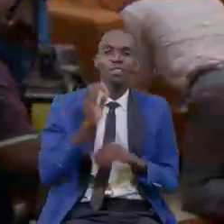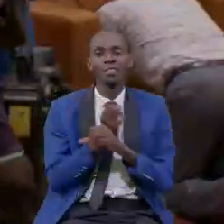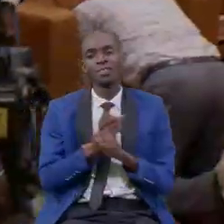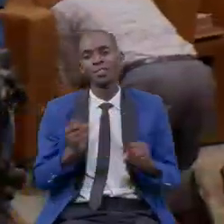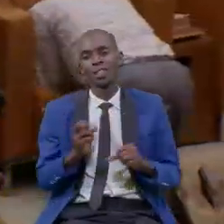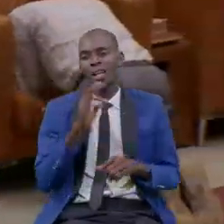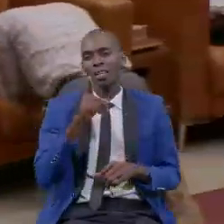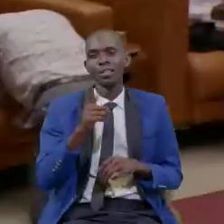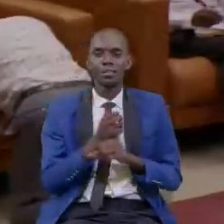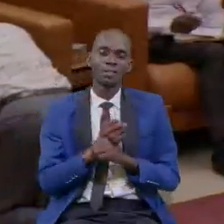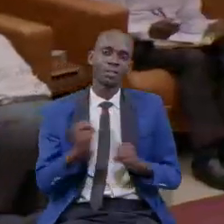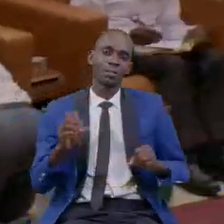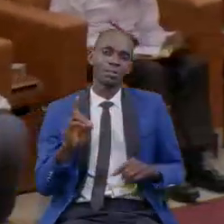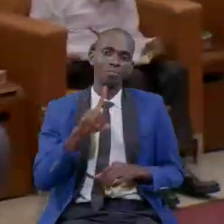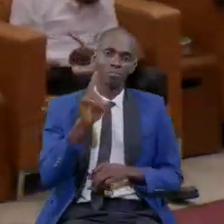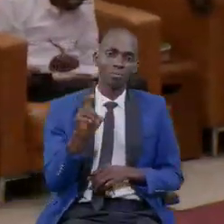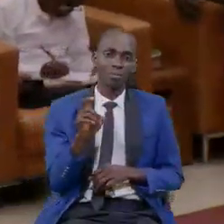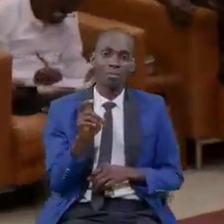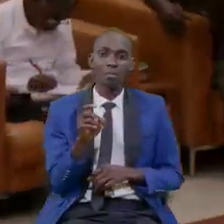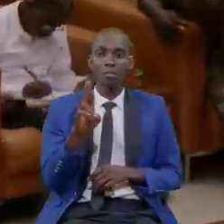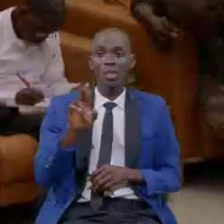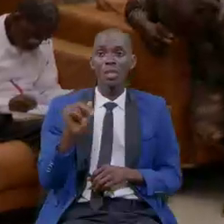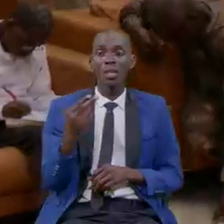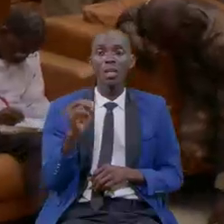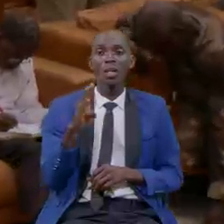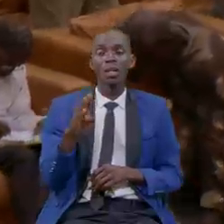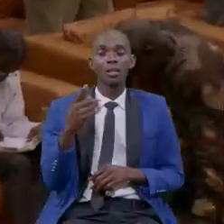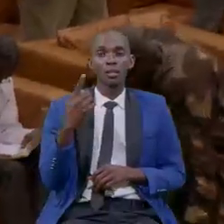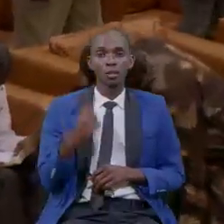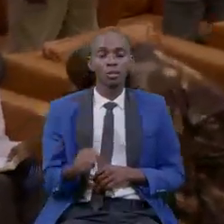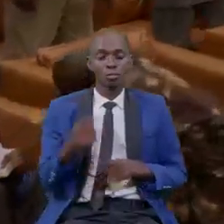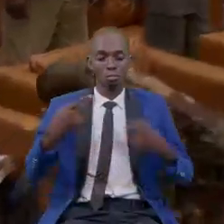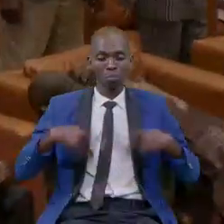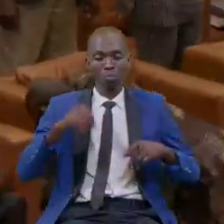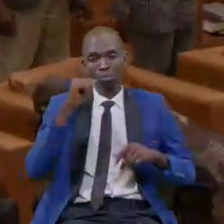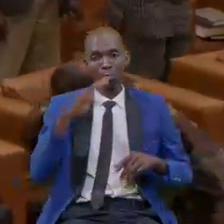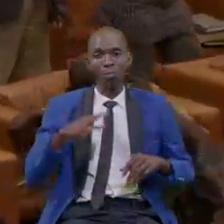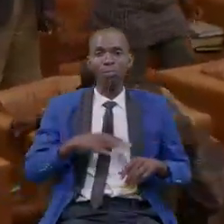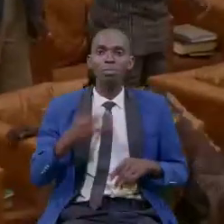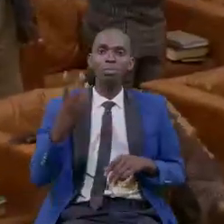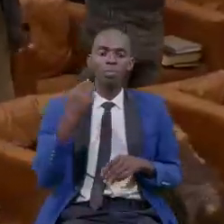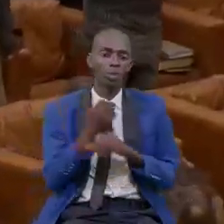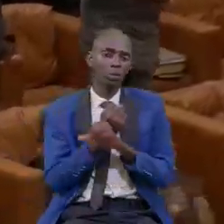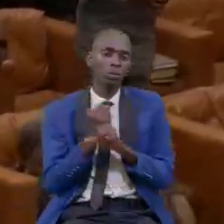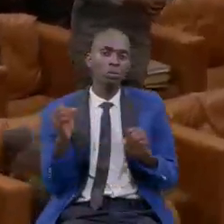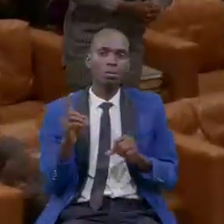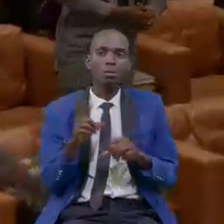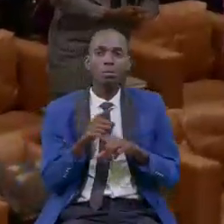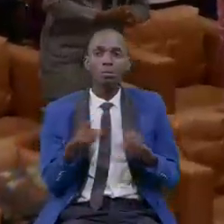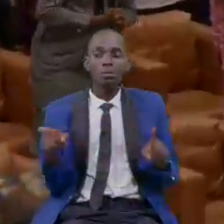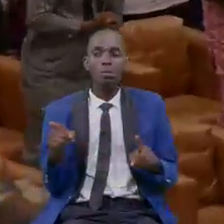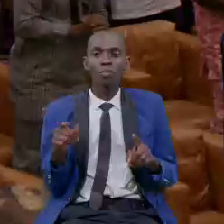you saved? Rahab the harlot was saved, but she did not